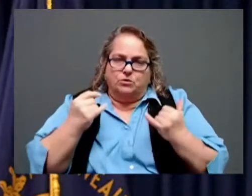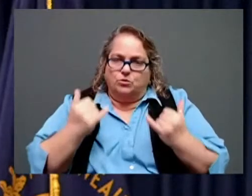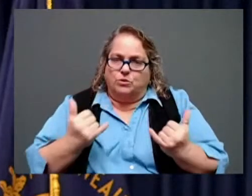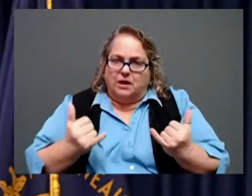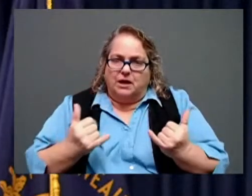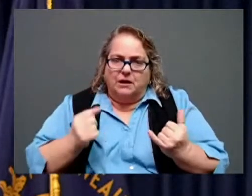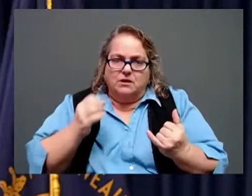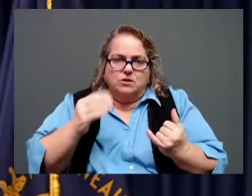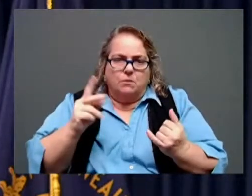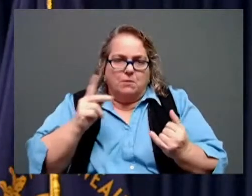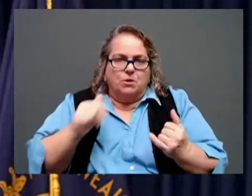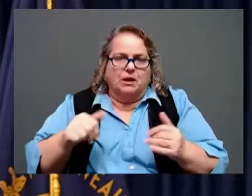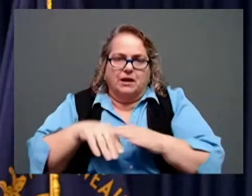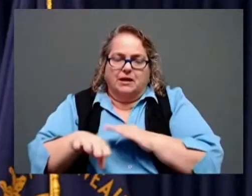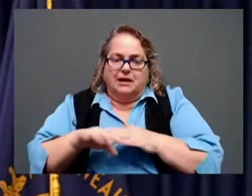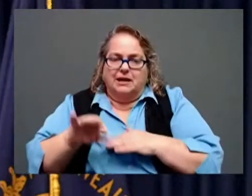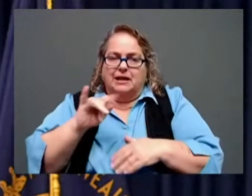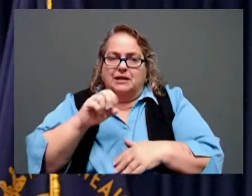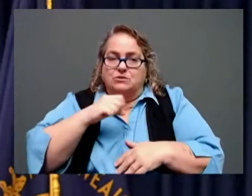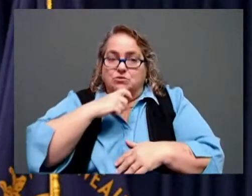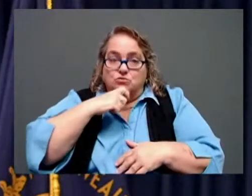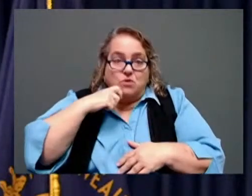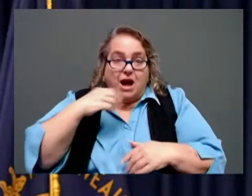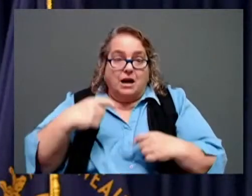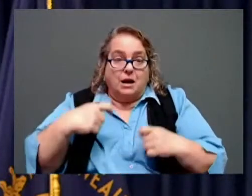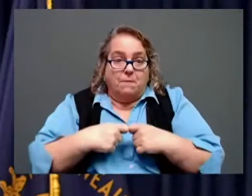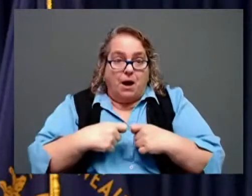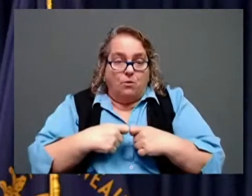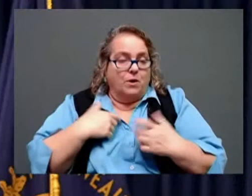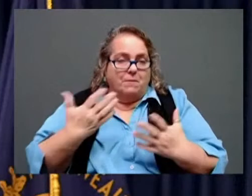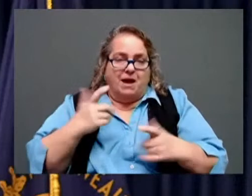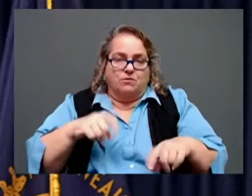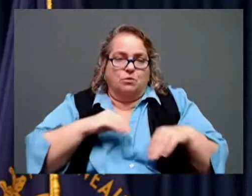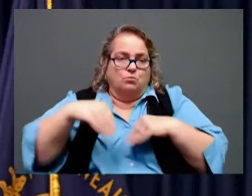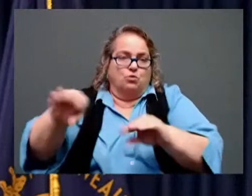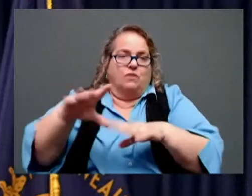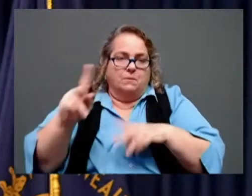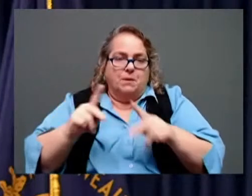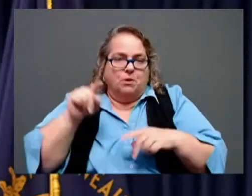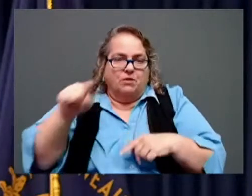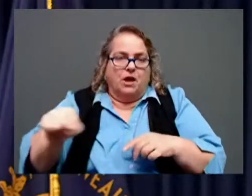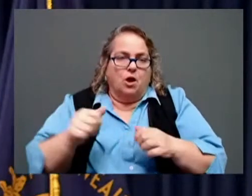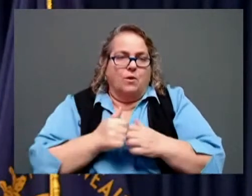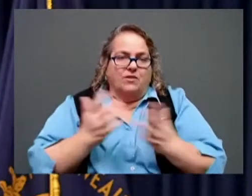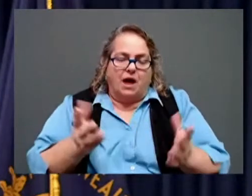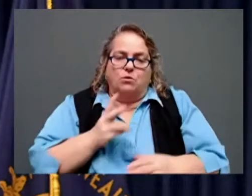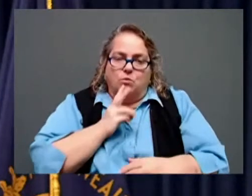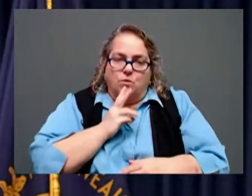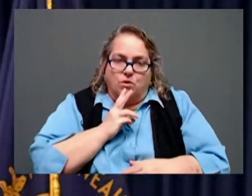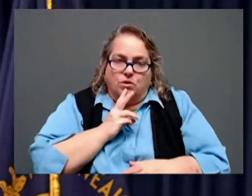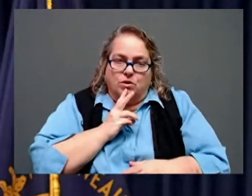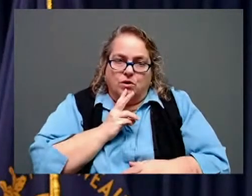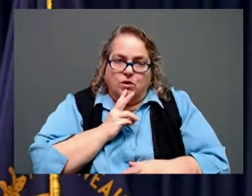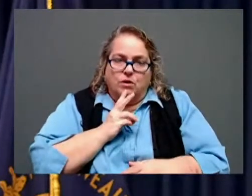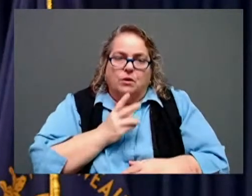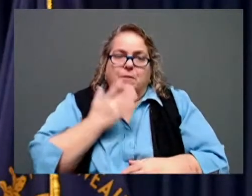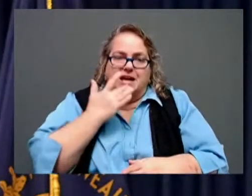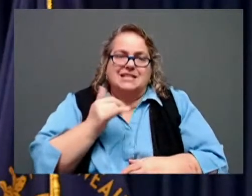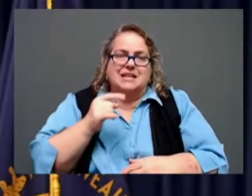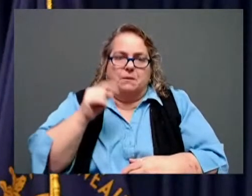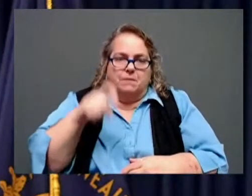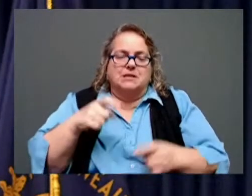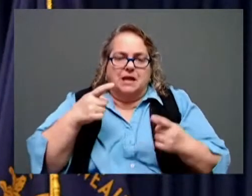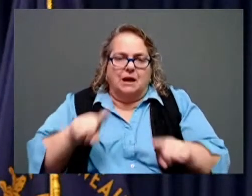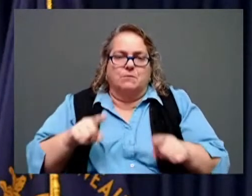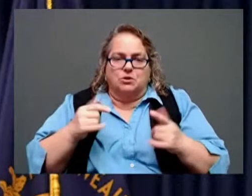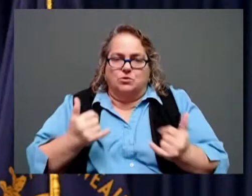If not, it's dry, and if there's power, we may have to move people there without running water. It absolutely has to happen today, and I don't mean